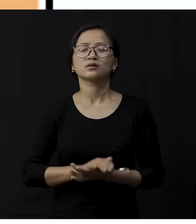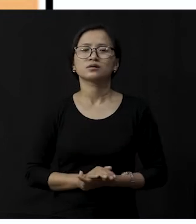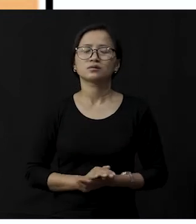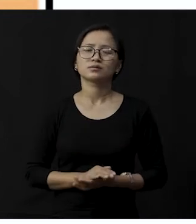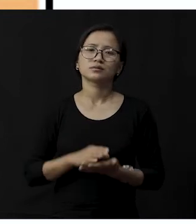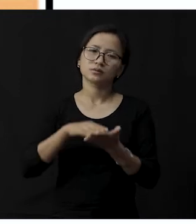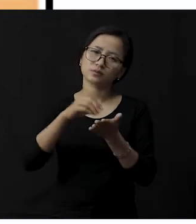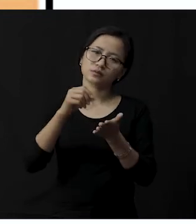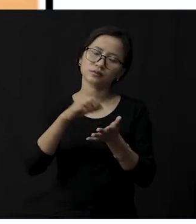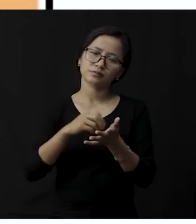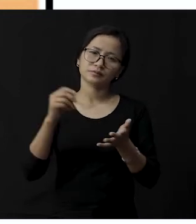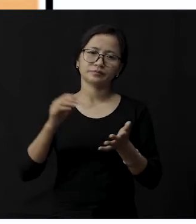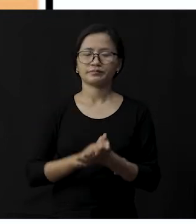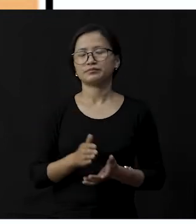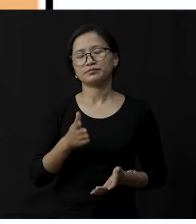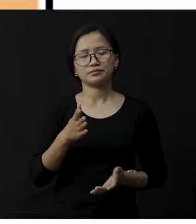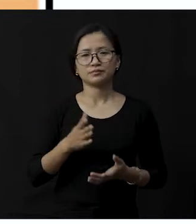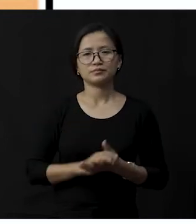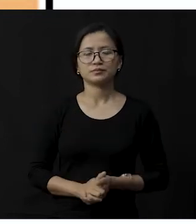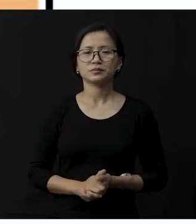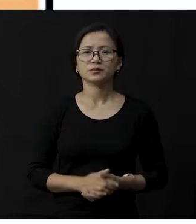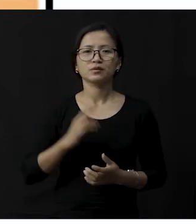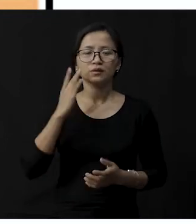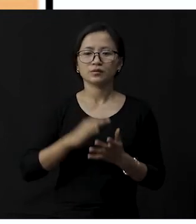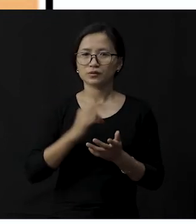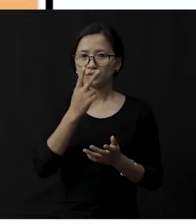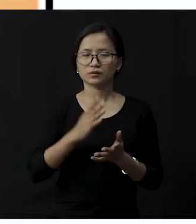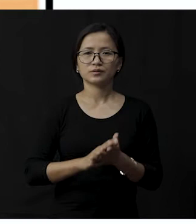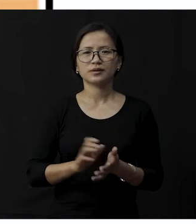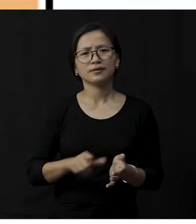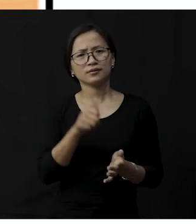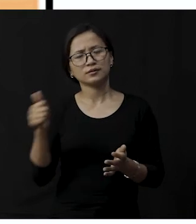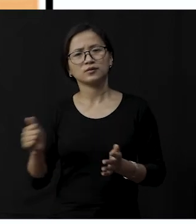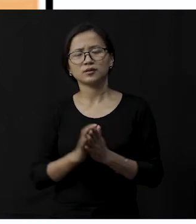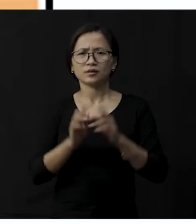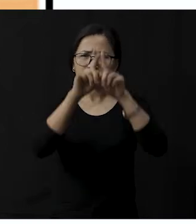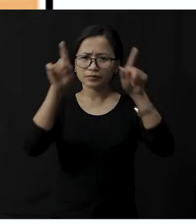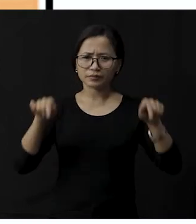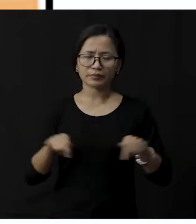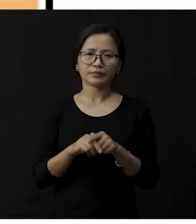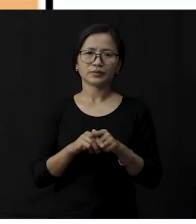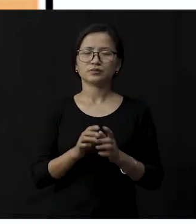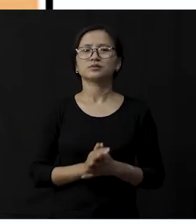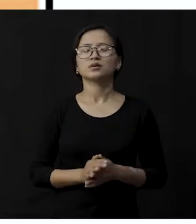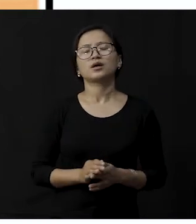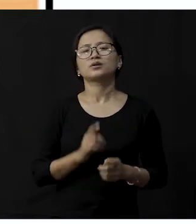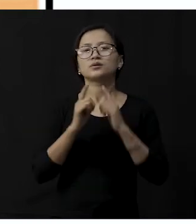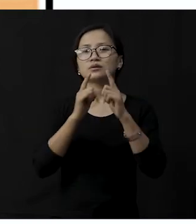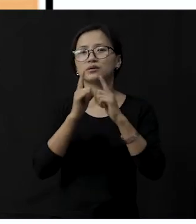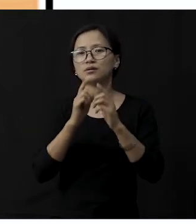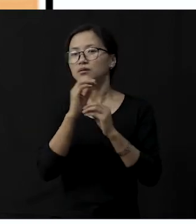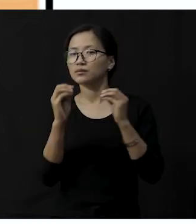So this is how whenever you look at any pictures, you describe it in this